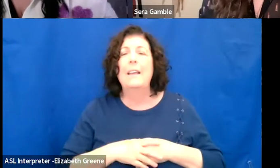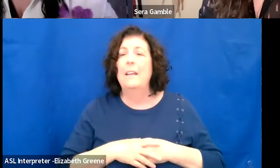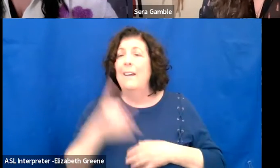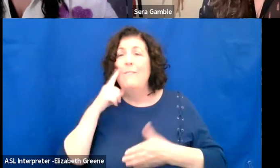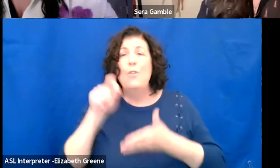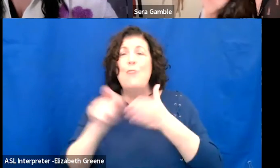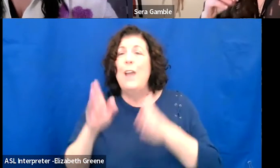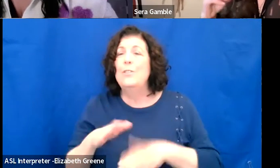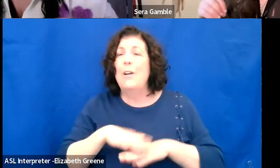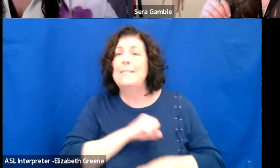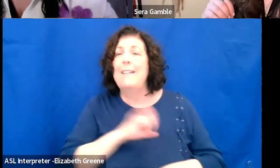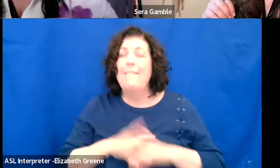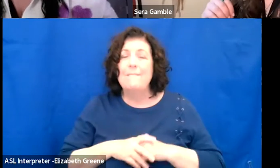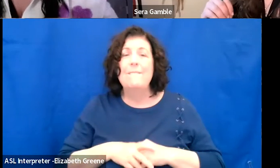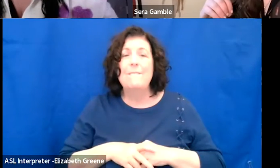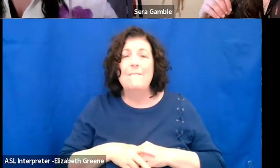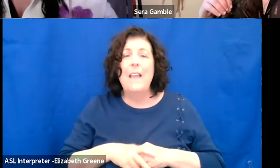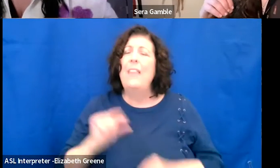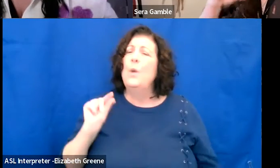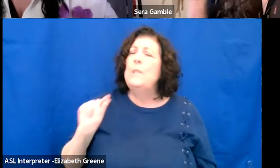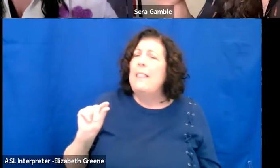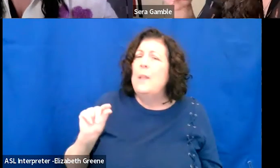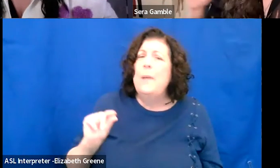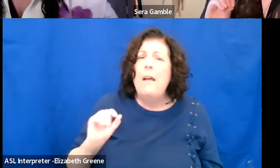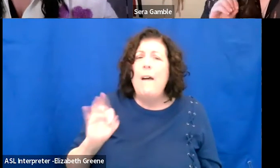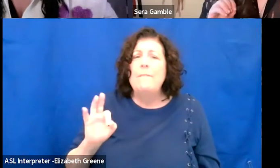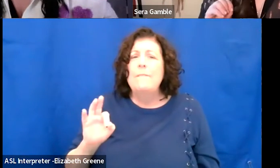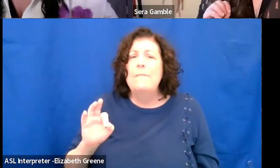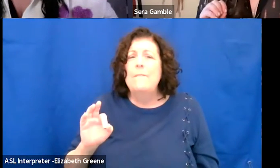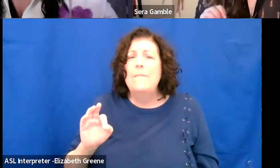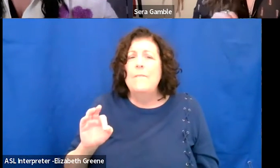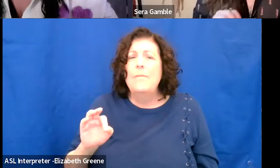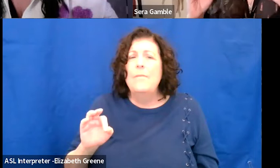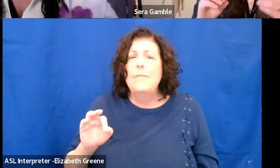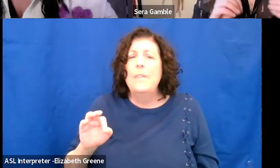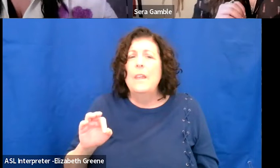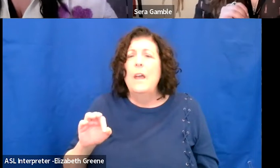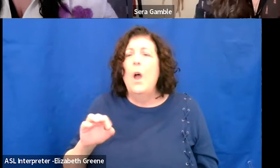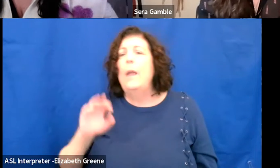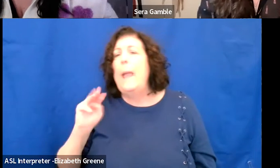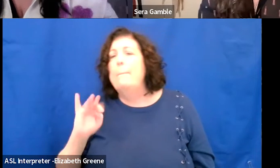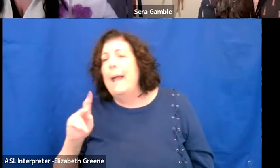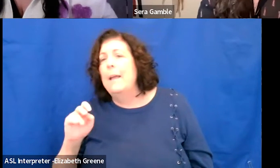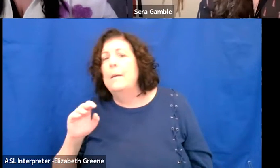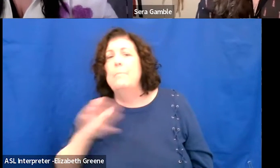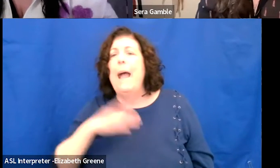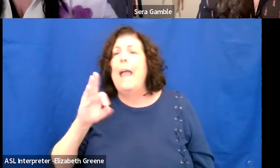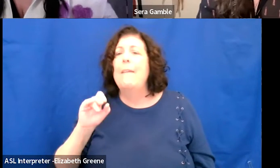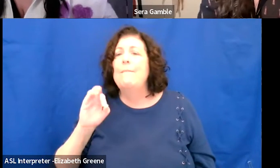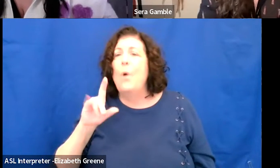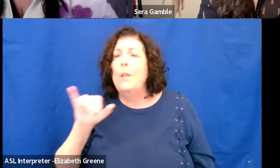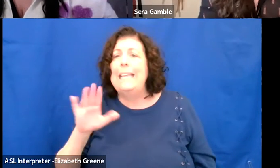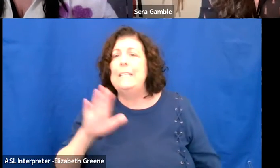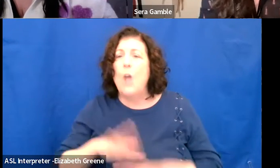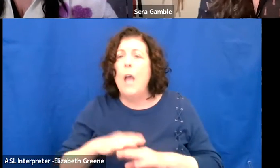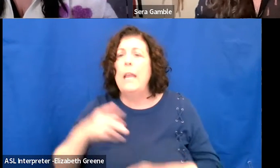too. And there was a bit of, okay, you know, Mike Foley has been on a procedural, and like there's a little bit of like, who is really